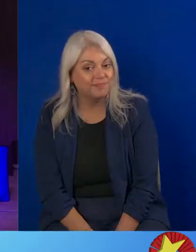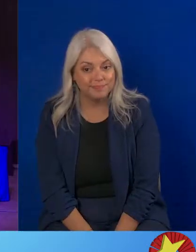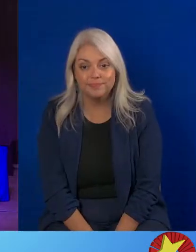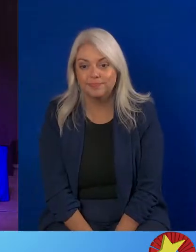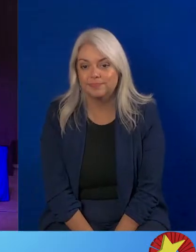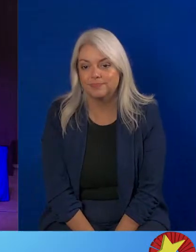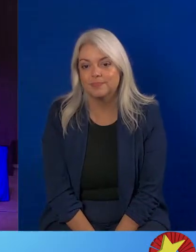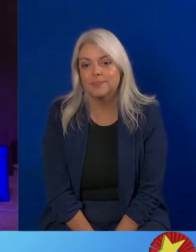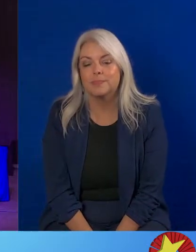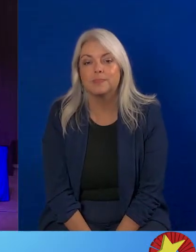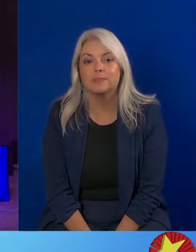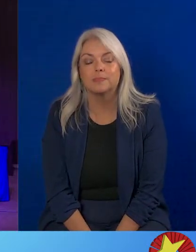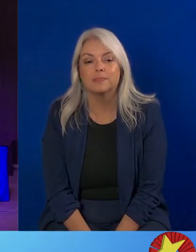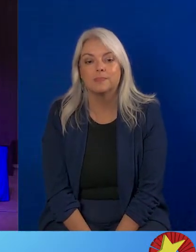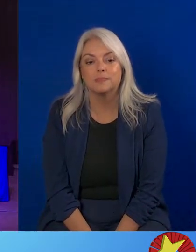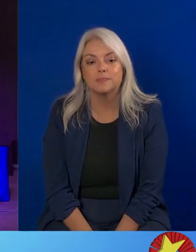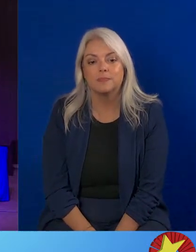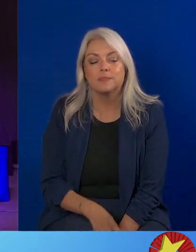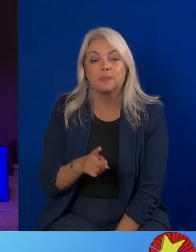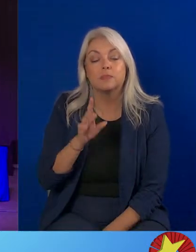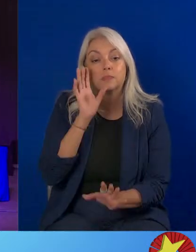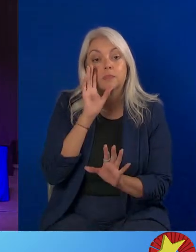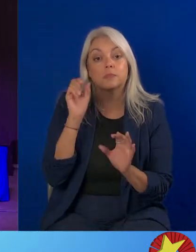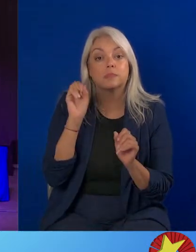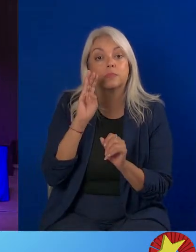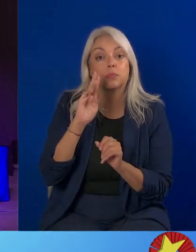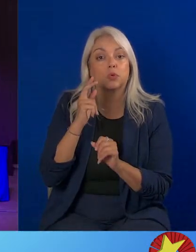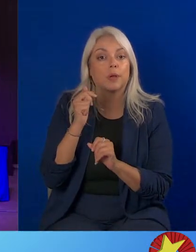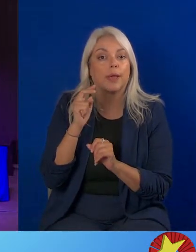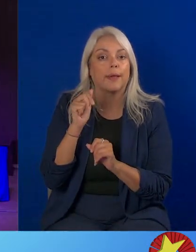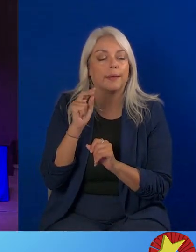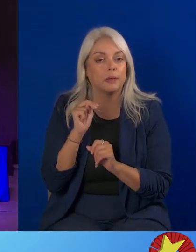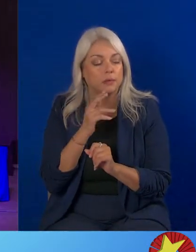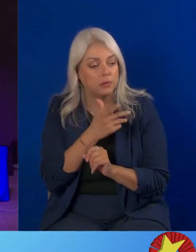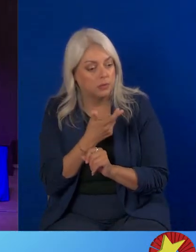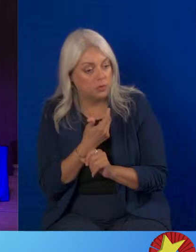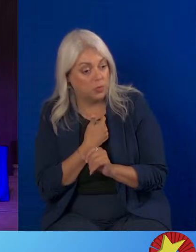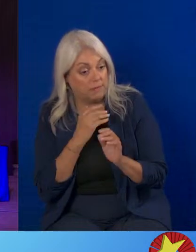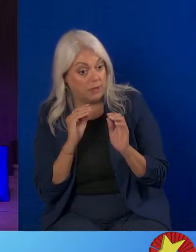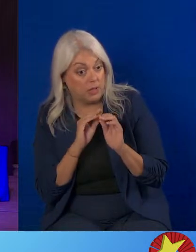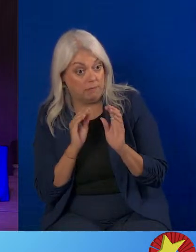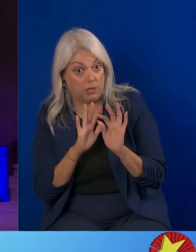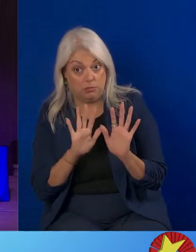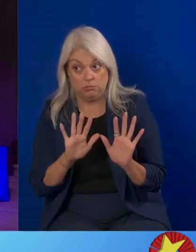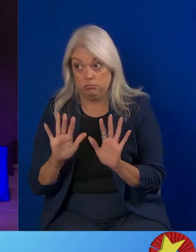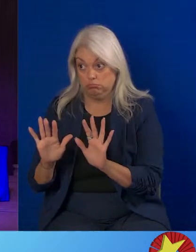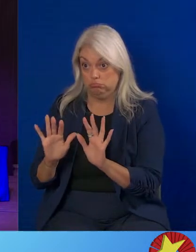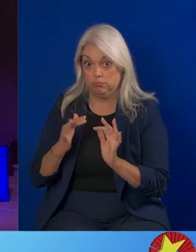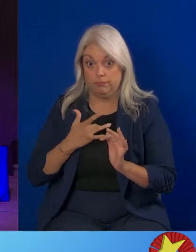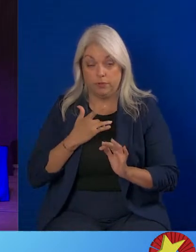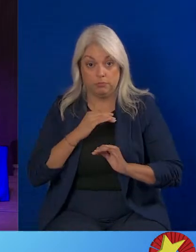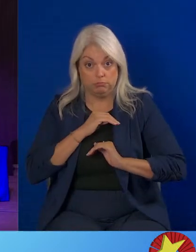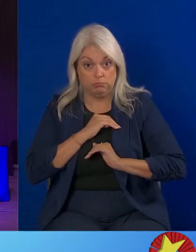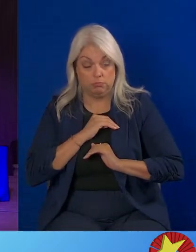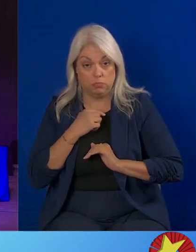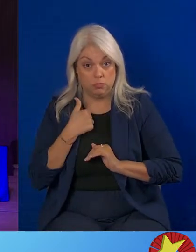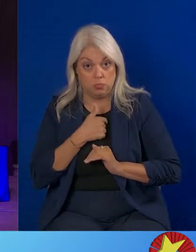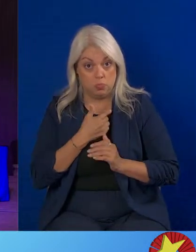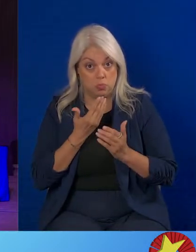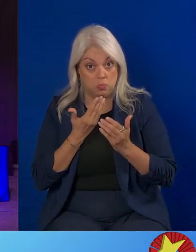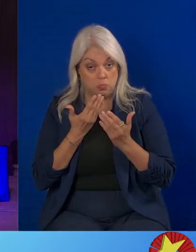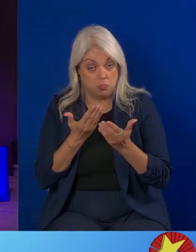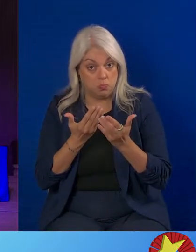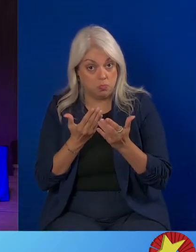This is Board Member Buchanan. Do we have clarification on everything and we are able to move forward with a possible motion?